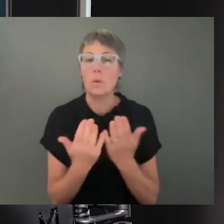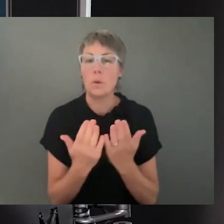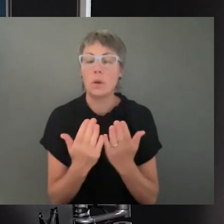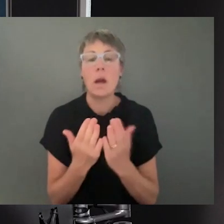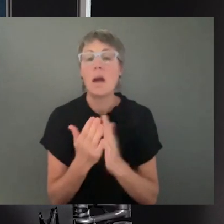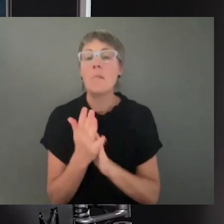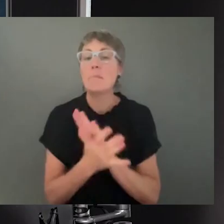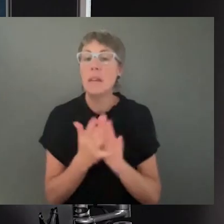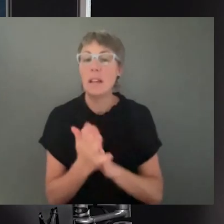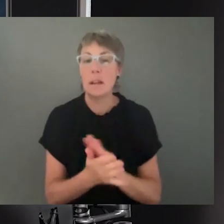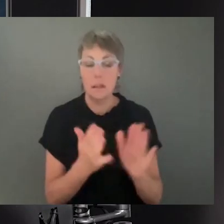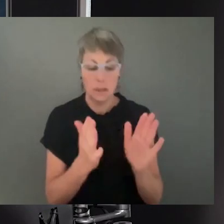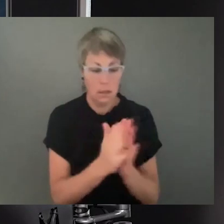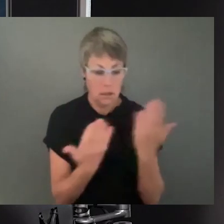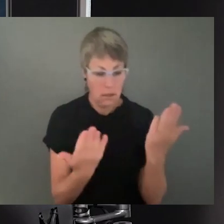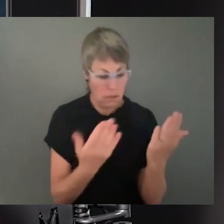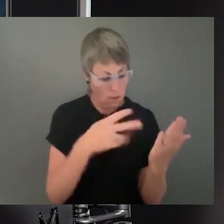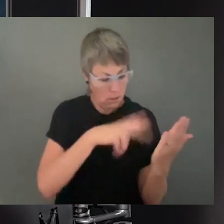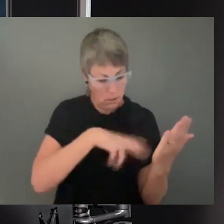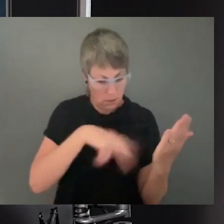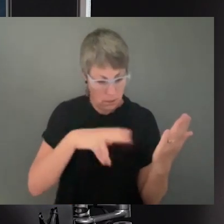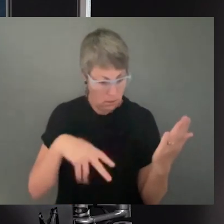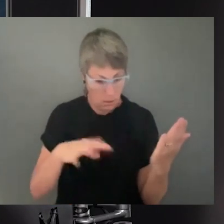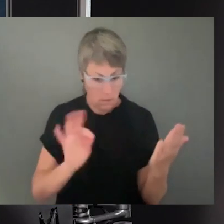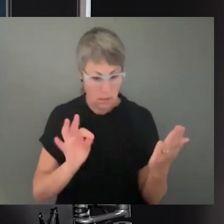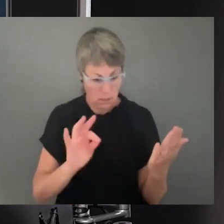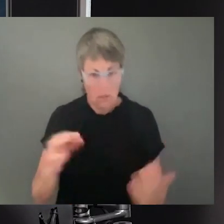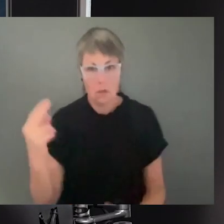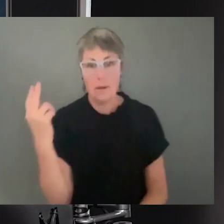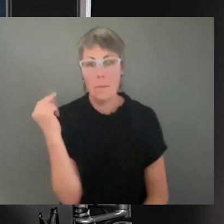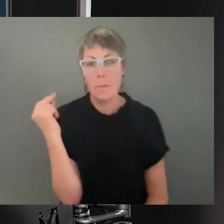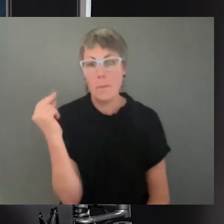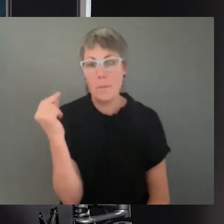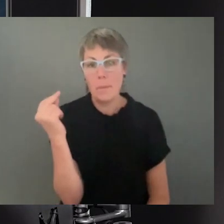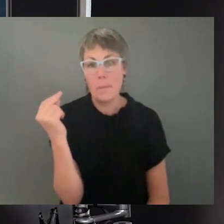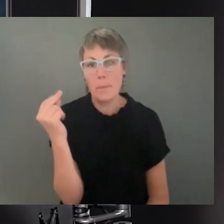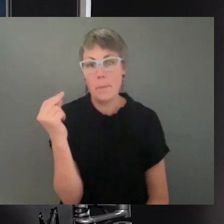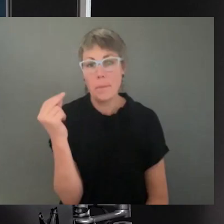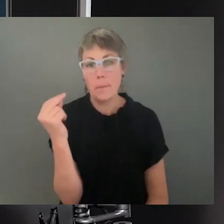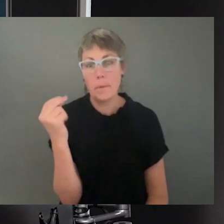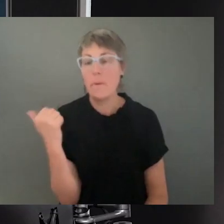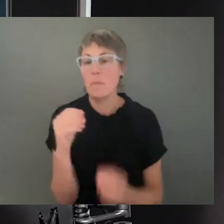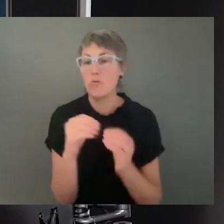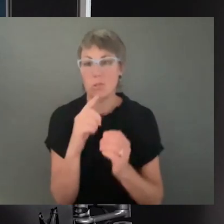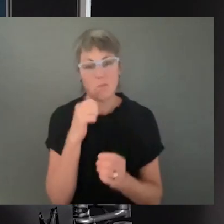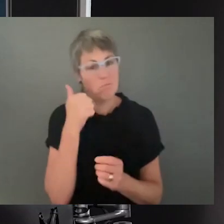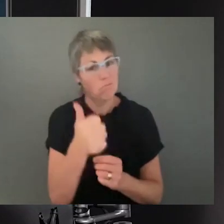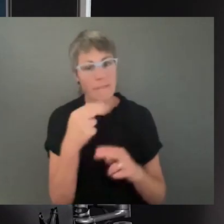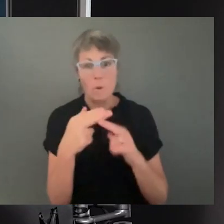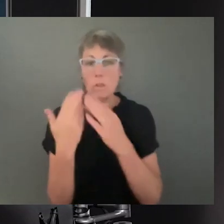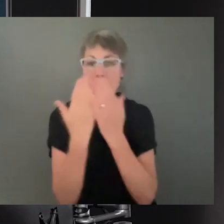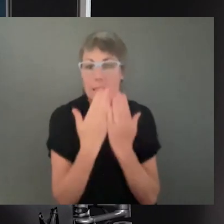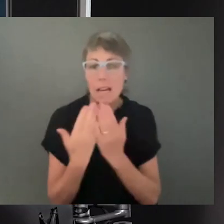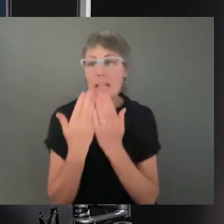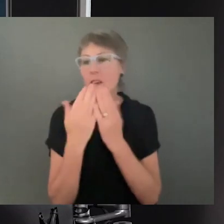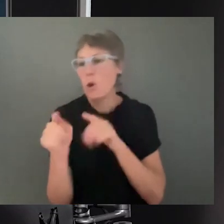You'd like to partake in audiobooks? Yeah, they're a great tool for being able to learn, study, and